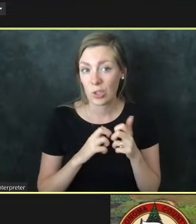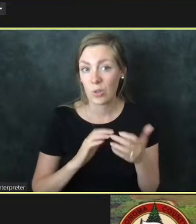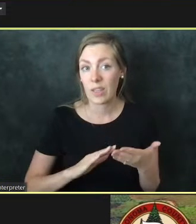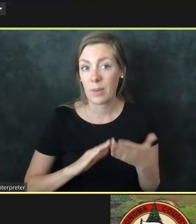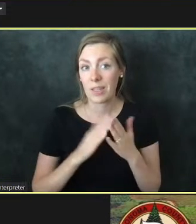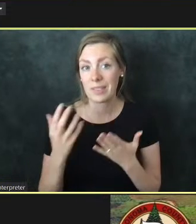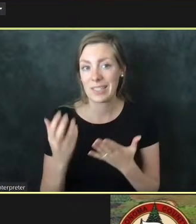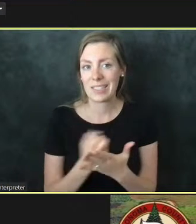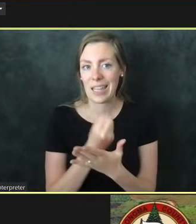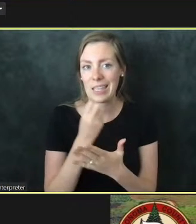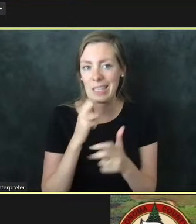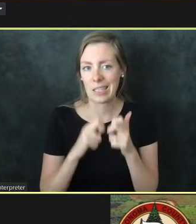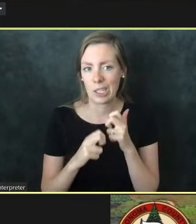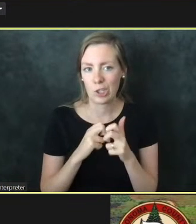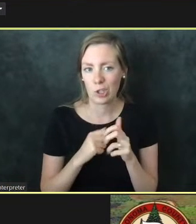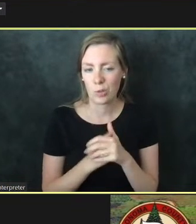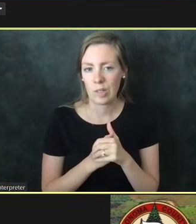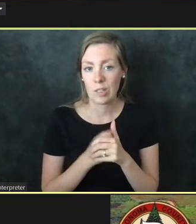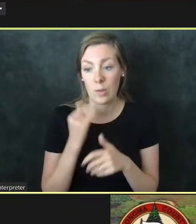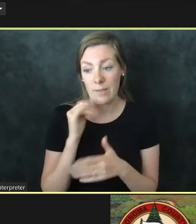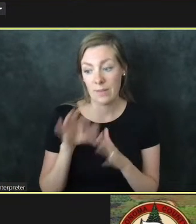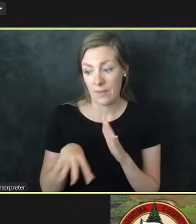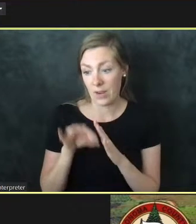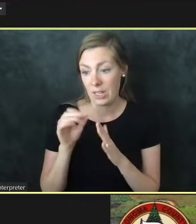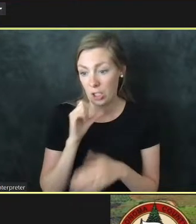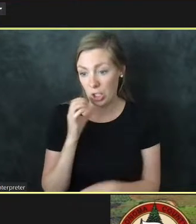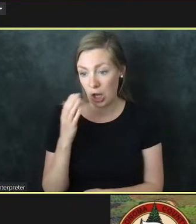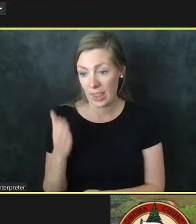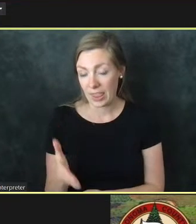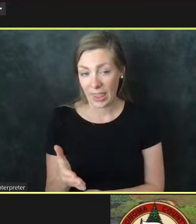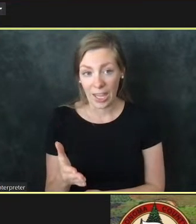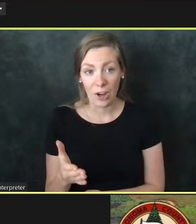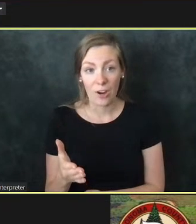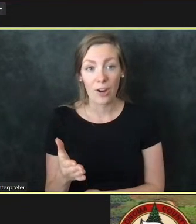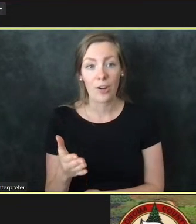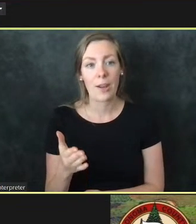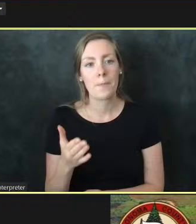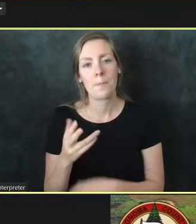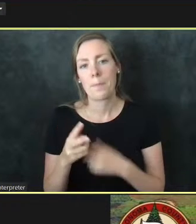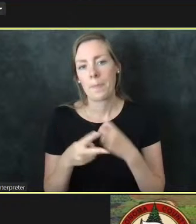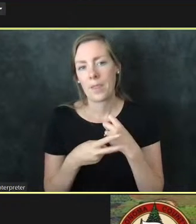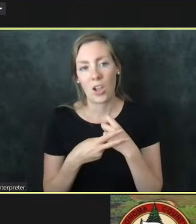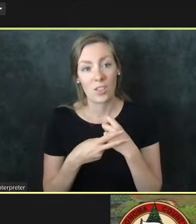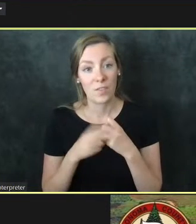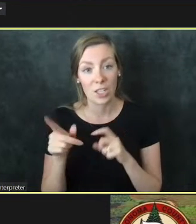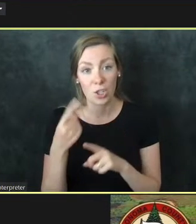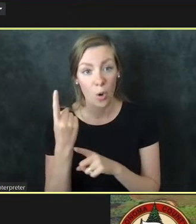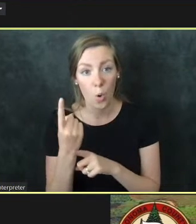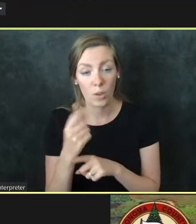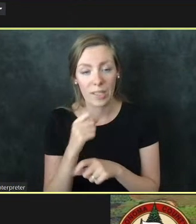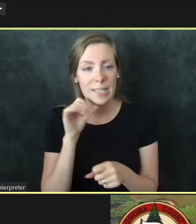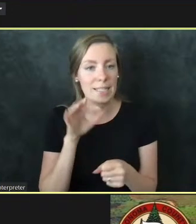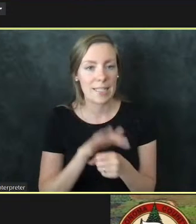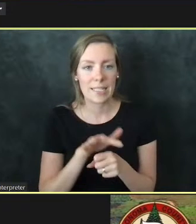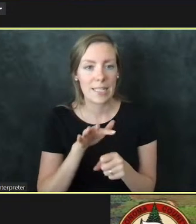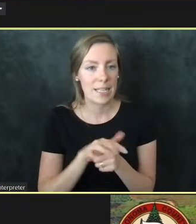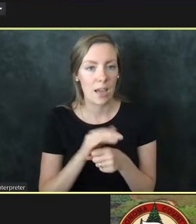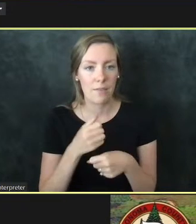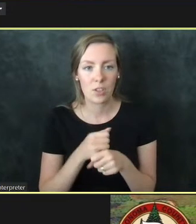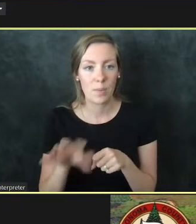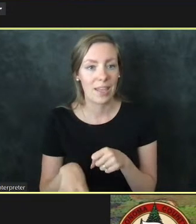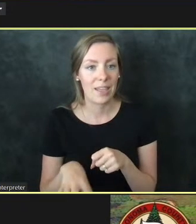issue. And so if the porque findings aren't there, and es de la conservation alone is not necessarily adequate to make findings